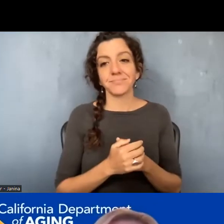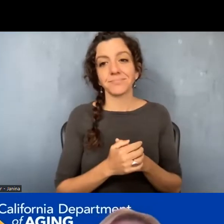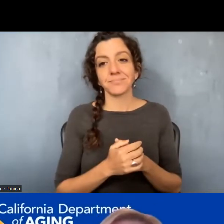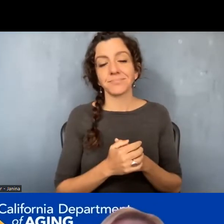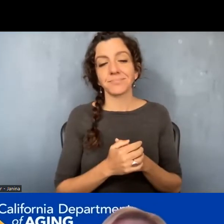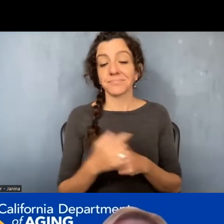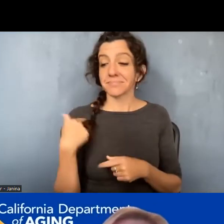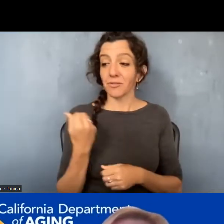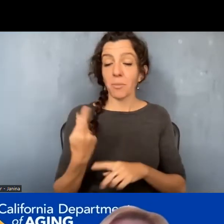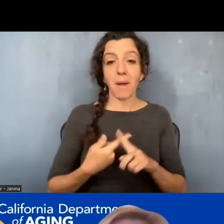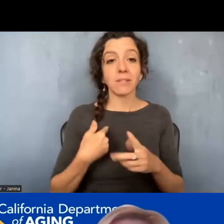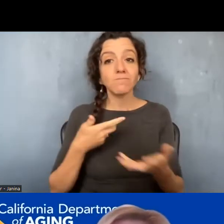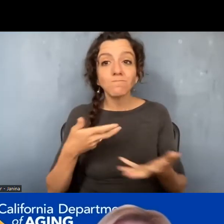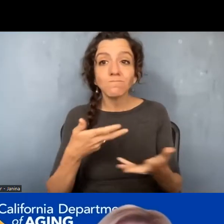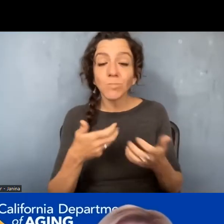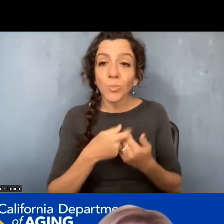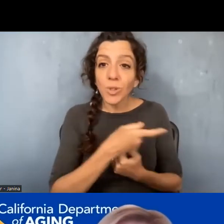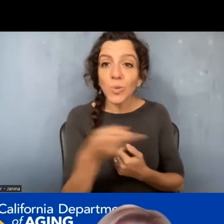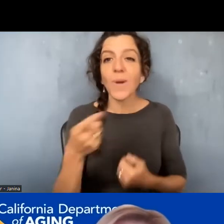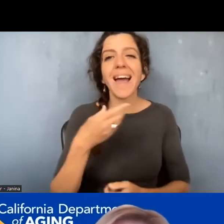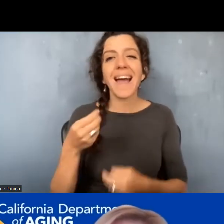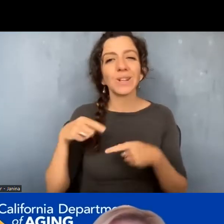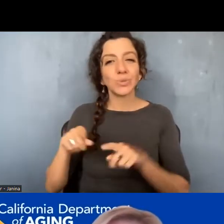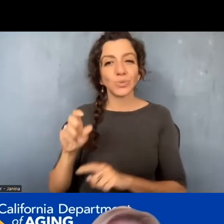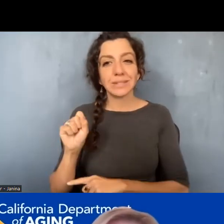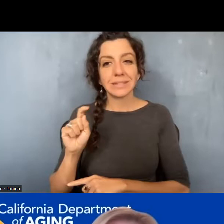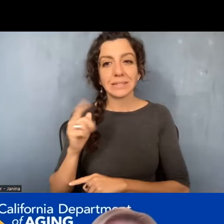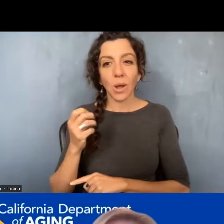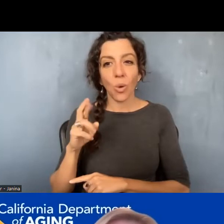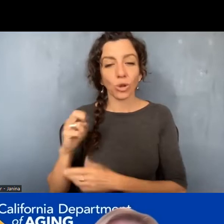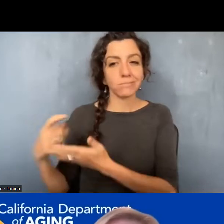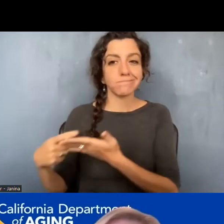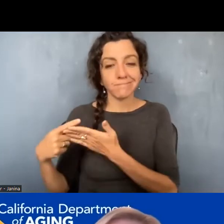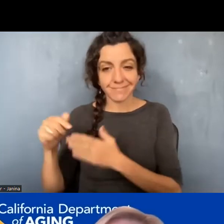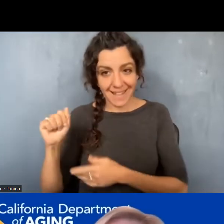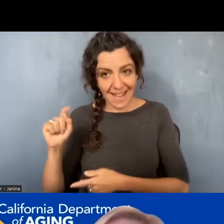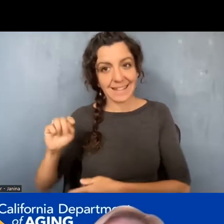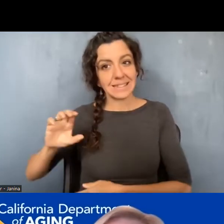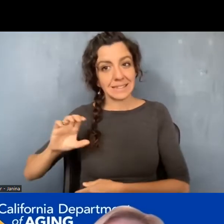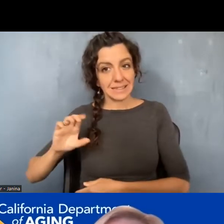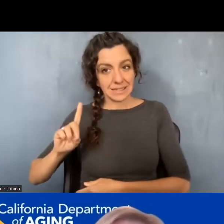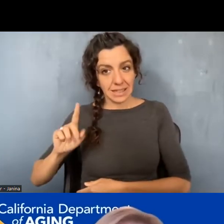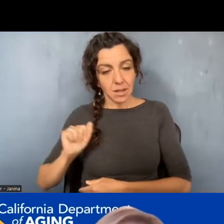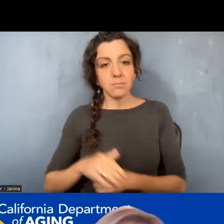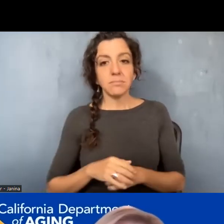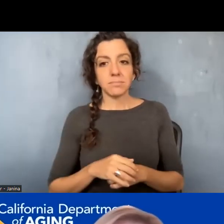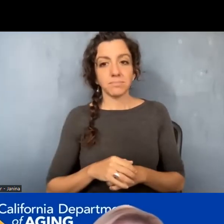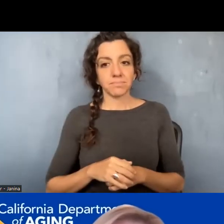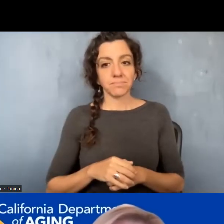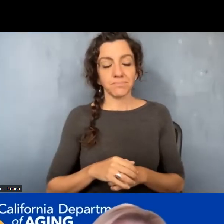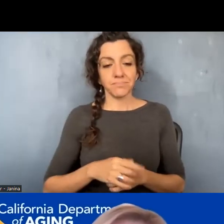months and through all of our stakeholder work at the Department of Aging, is that our population isn't